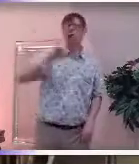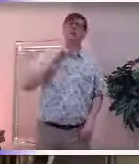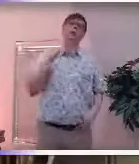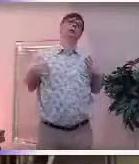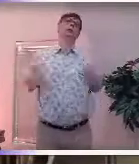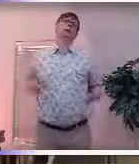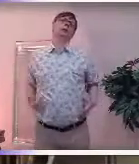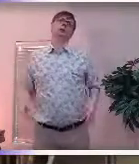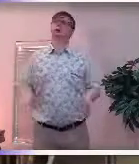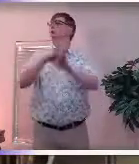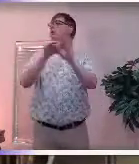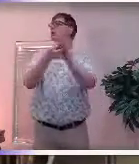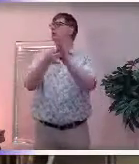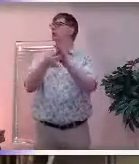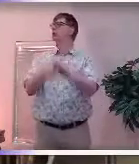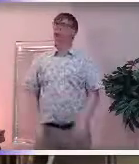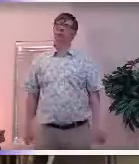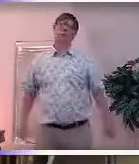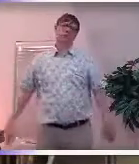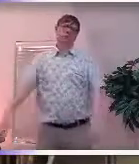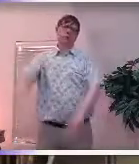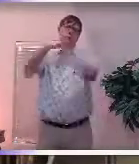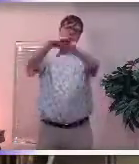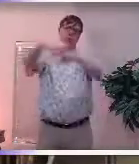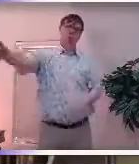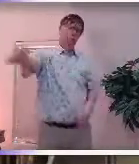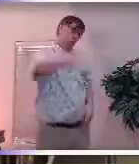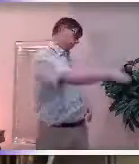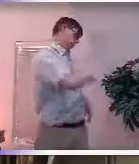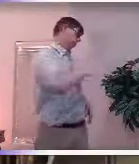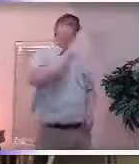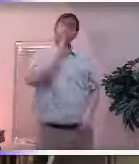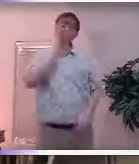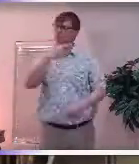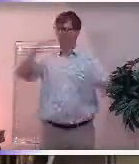doing to support us in being here.